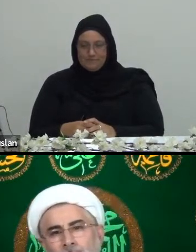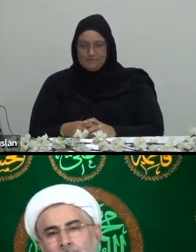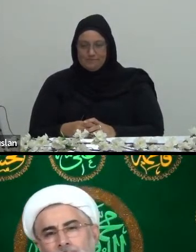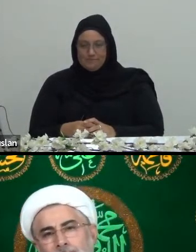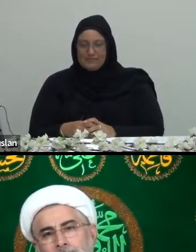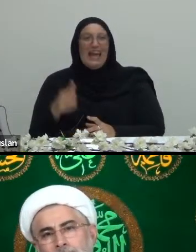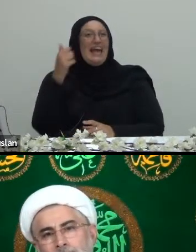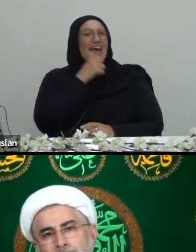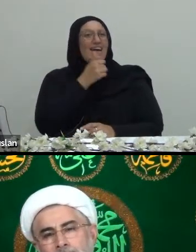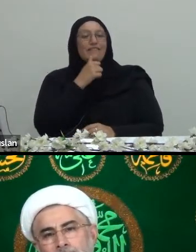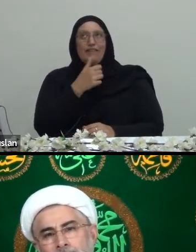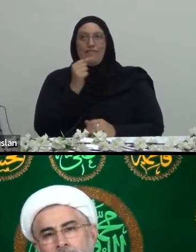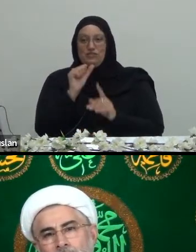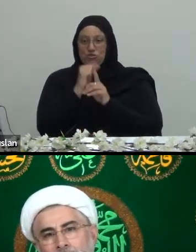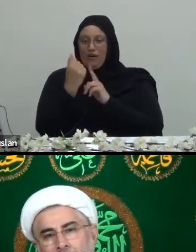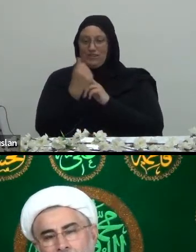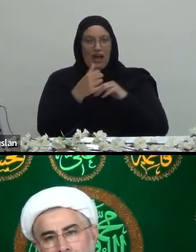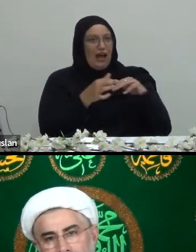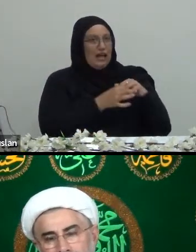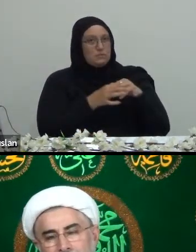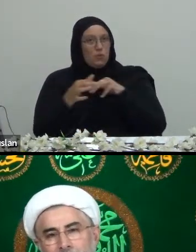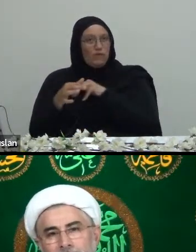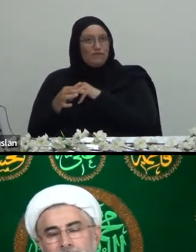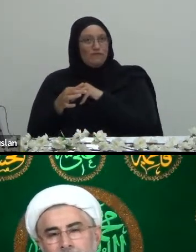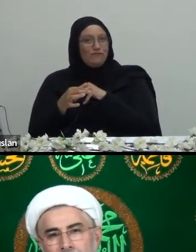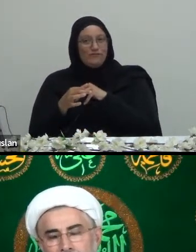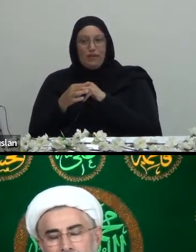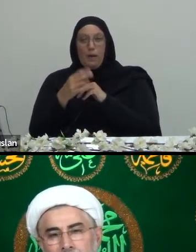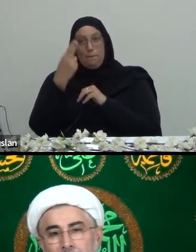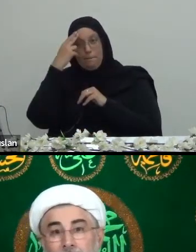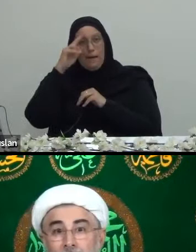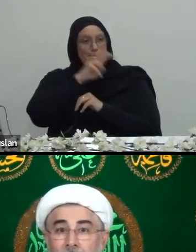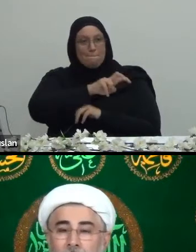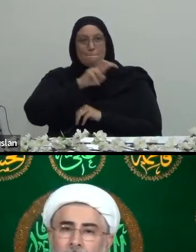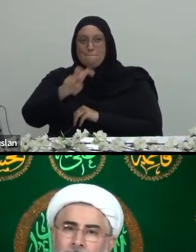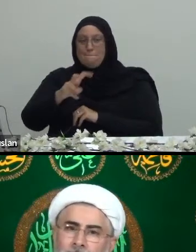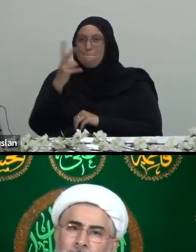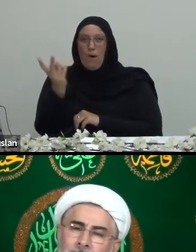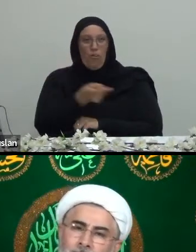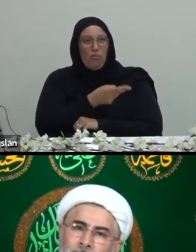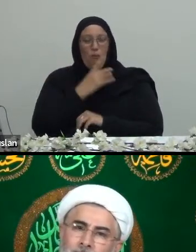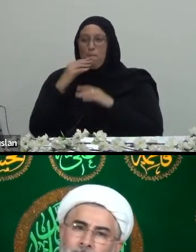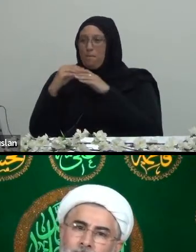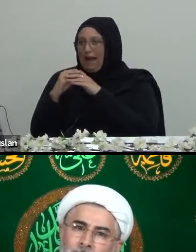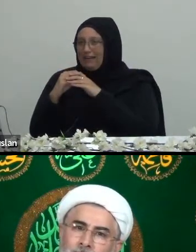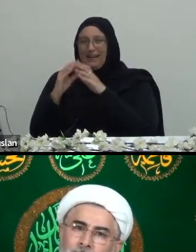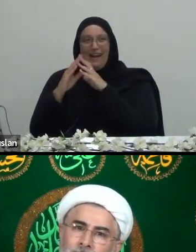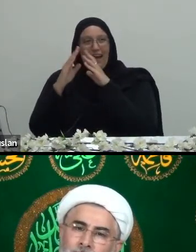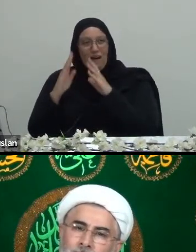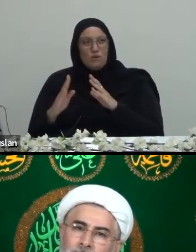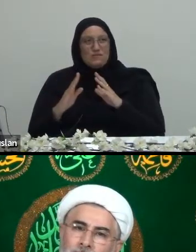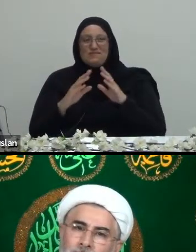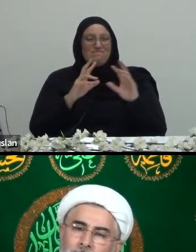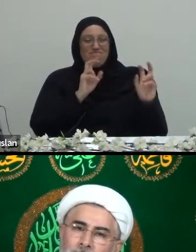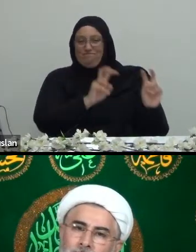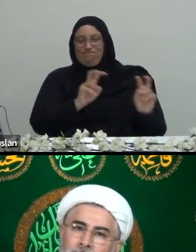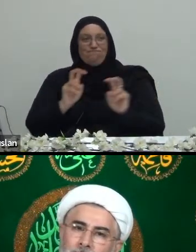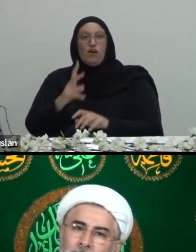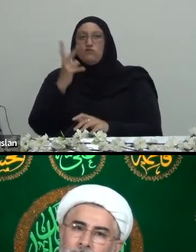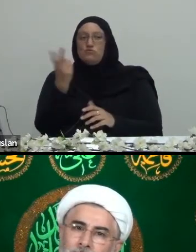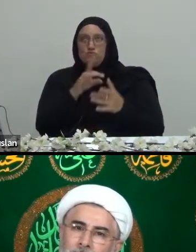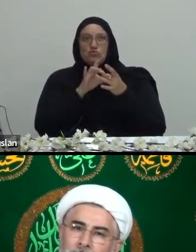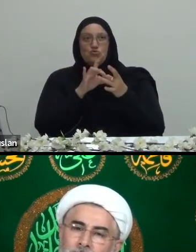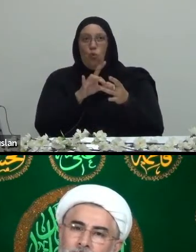joint ownership of a house or a bank account or something, and we could get in even